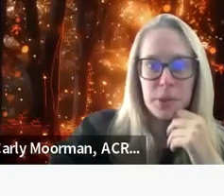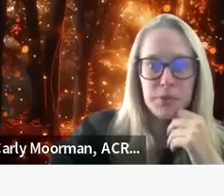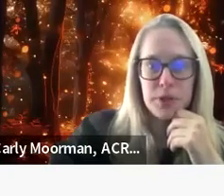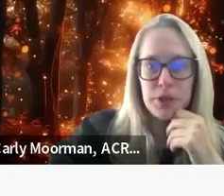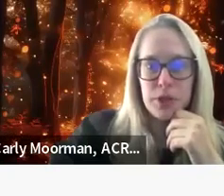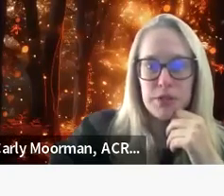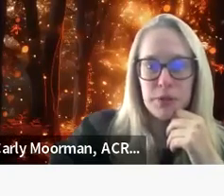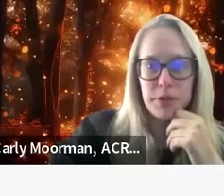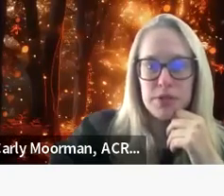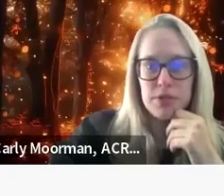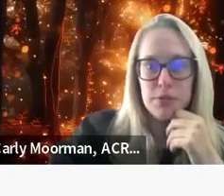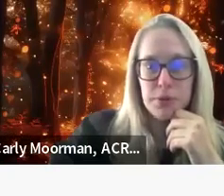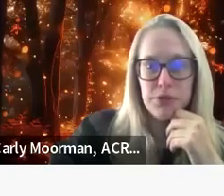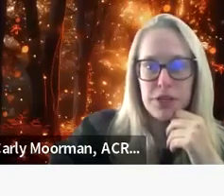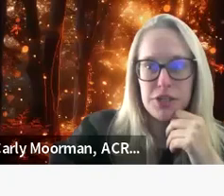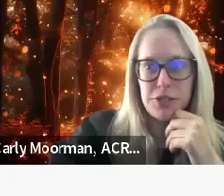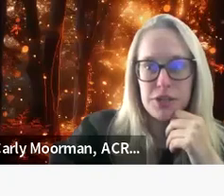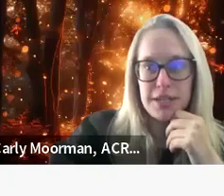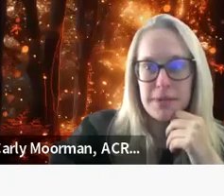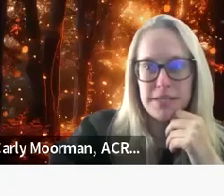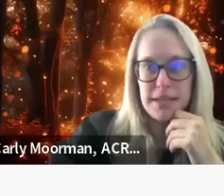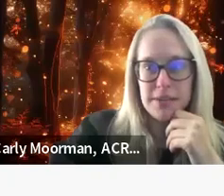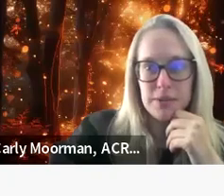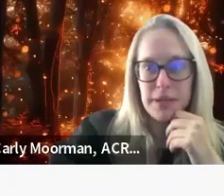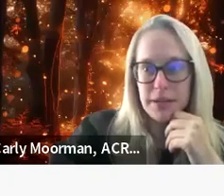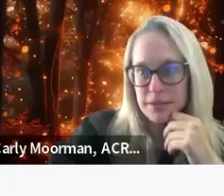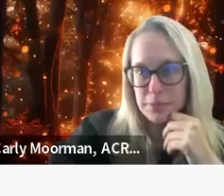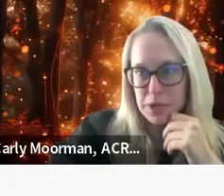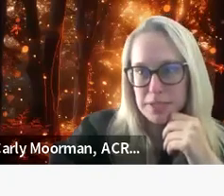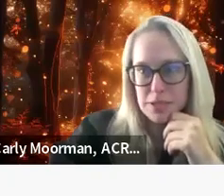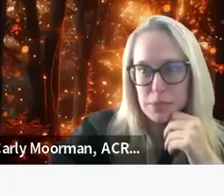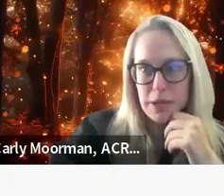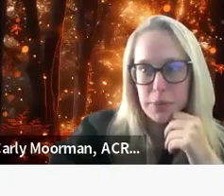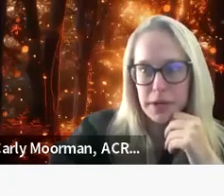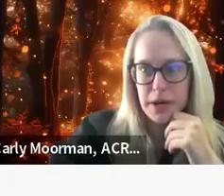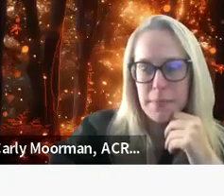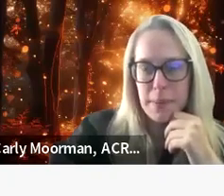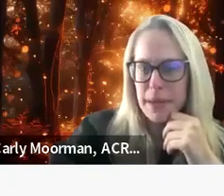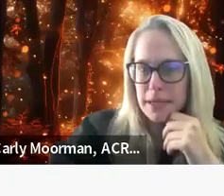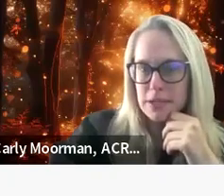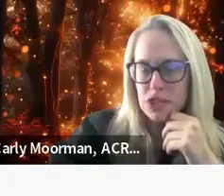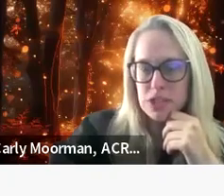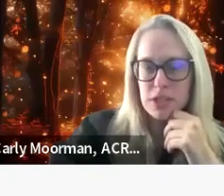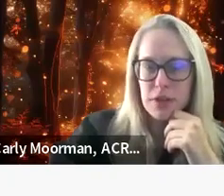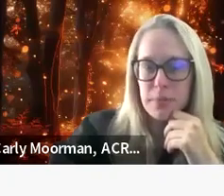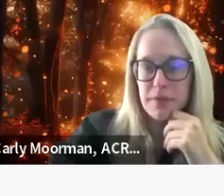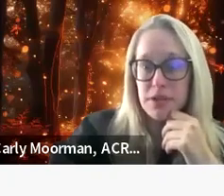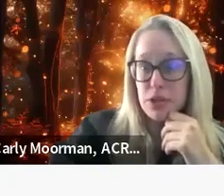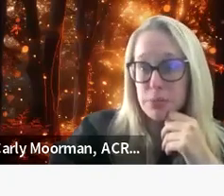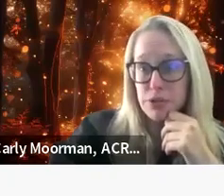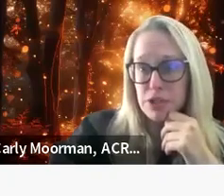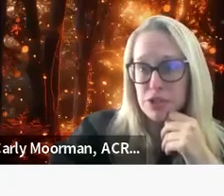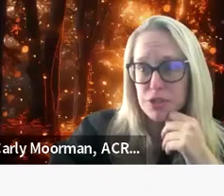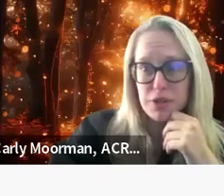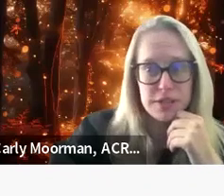Again, we really encourage everyone to pre-register. As Medi said, it'll make the process go by quicker. But Medi, just to confirm, if they